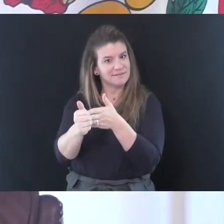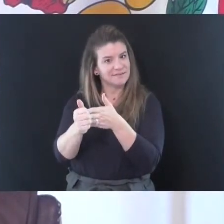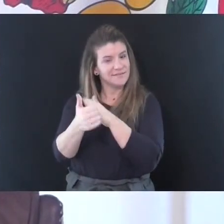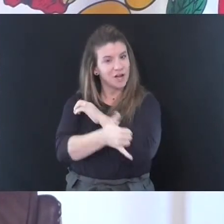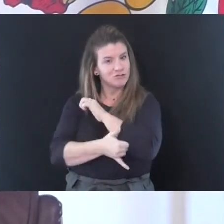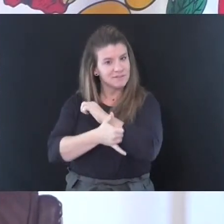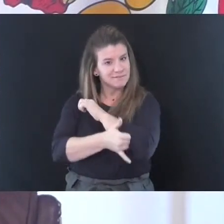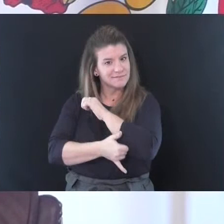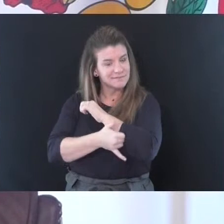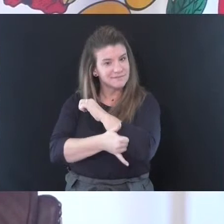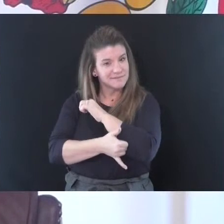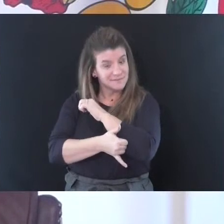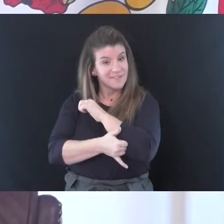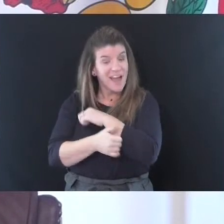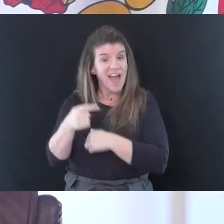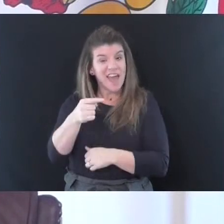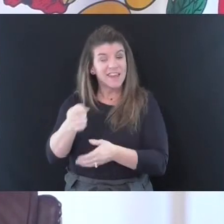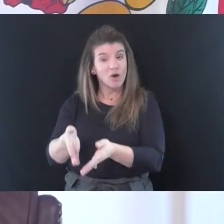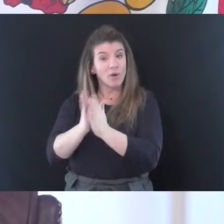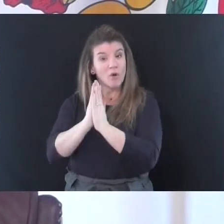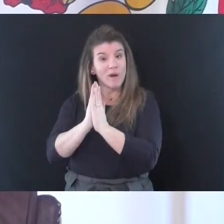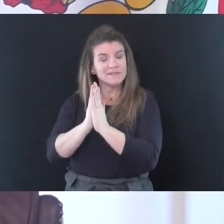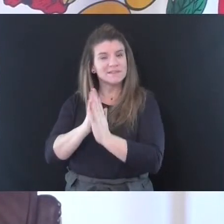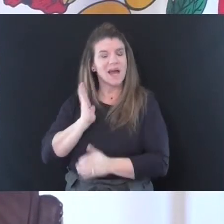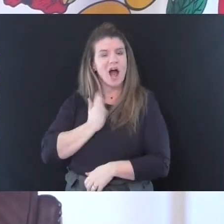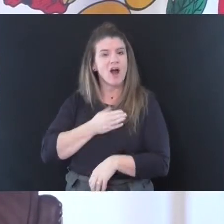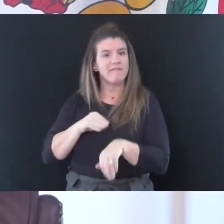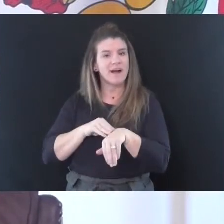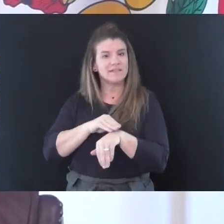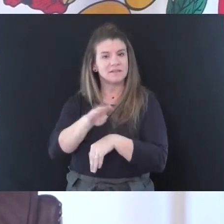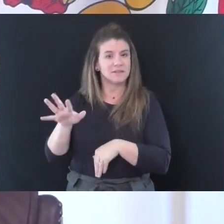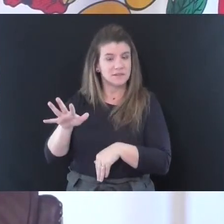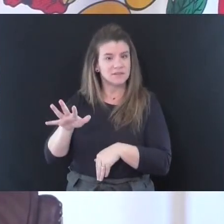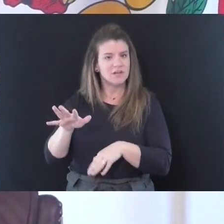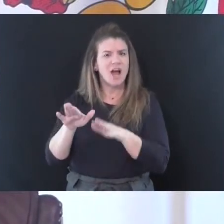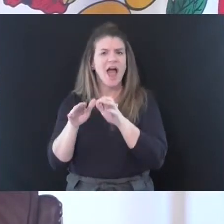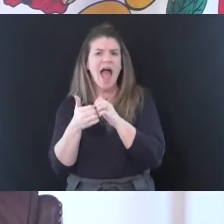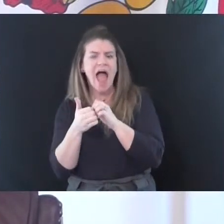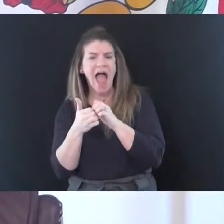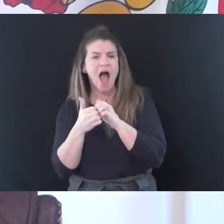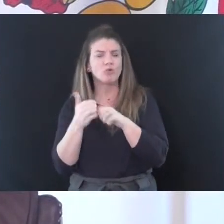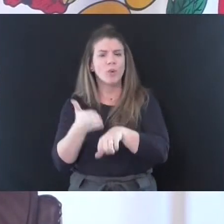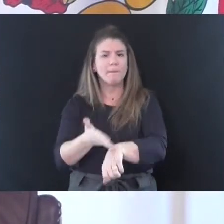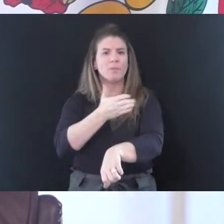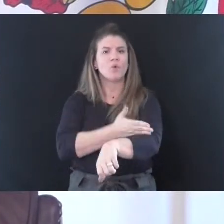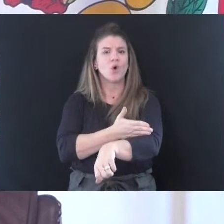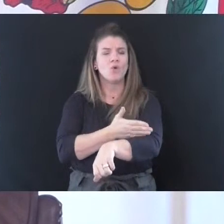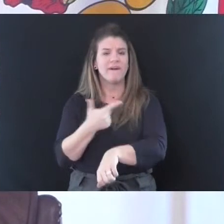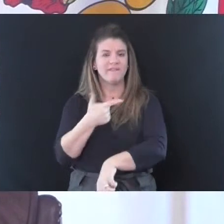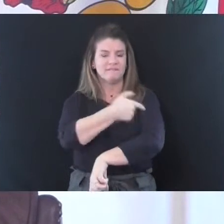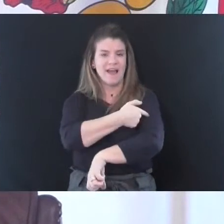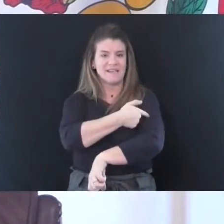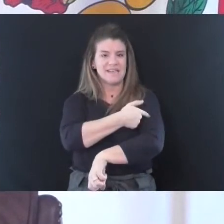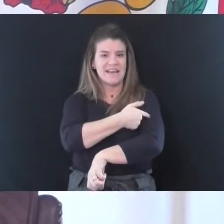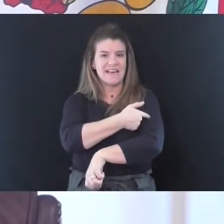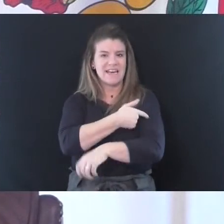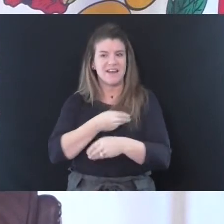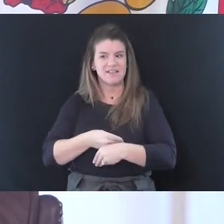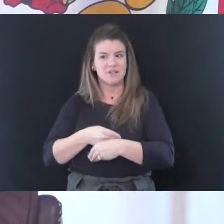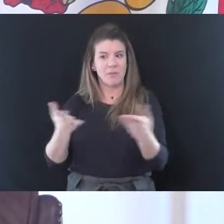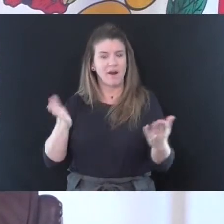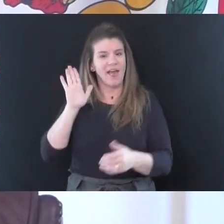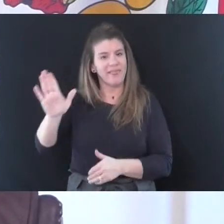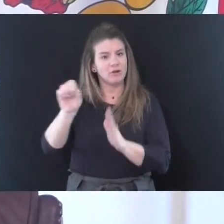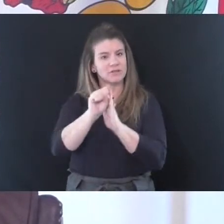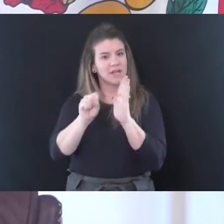and they are requesting our advice on how to improve vaccine distribution in